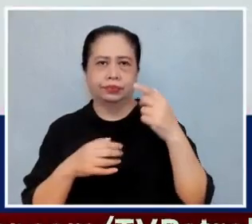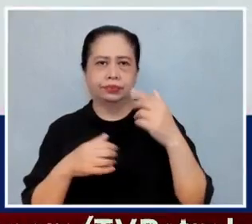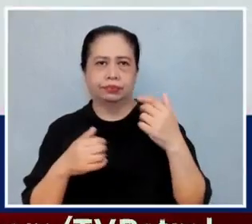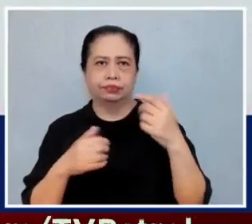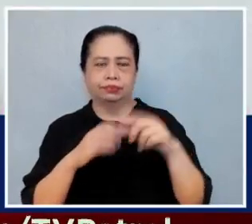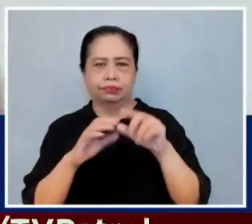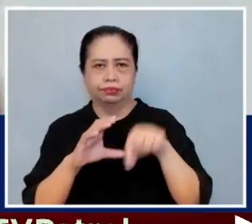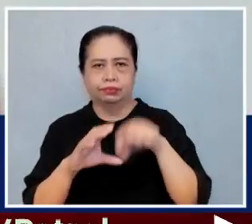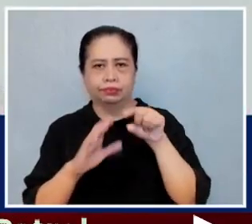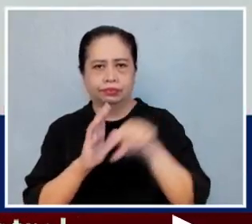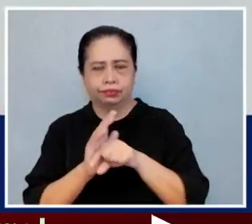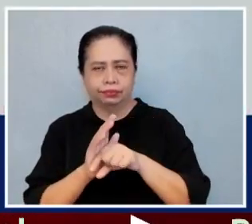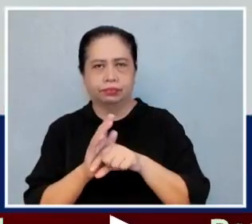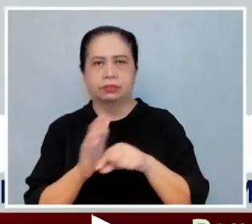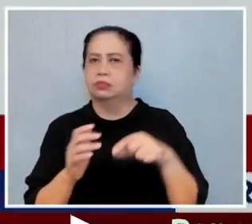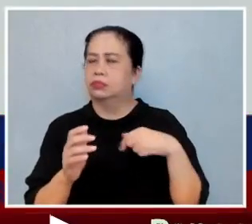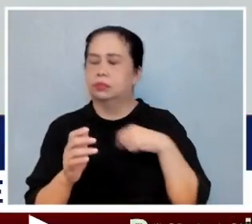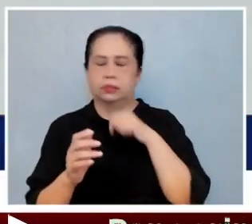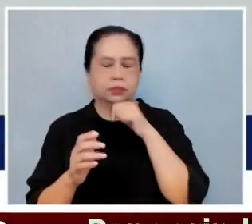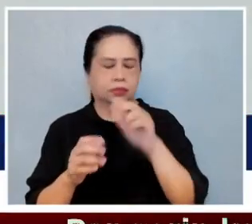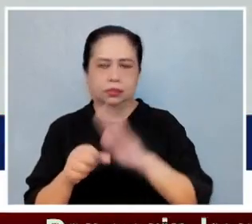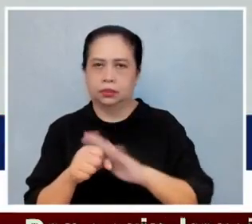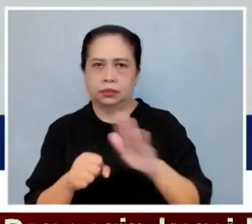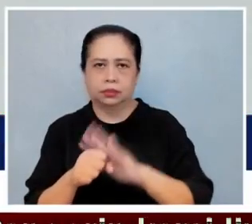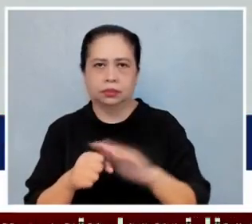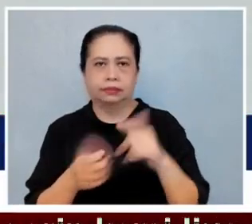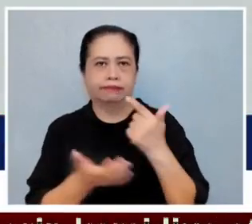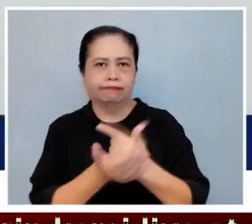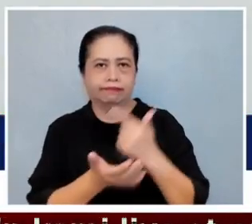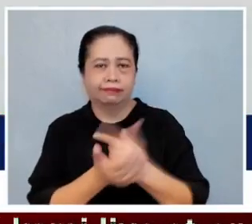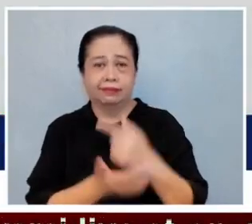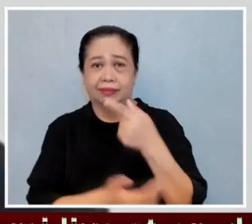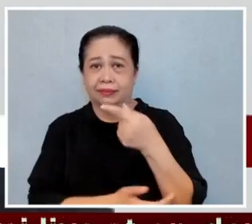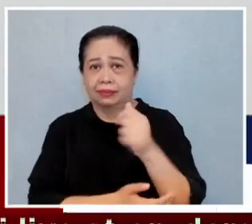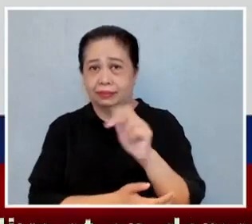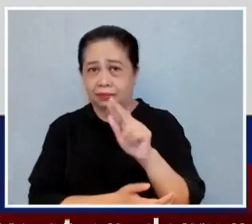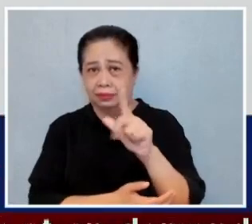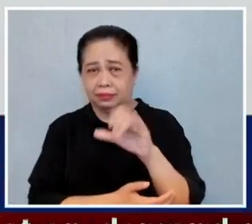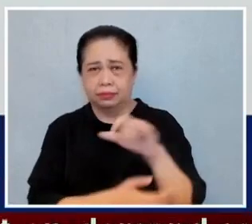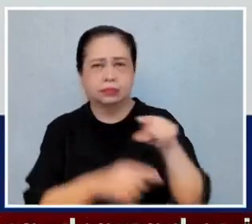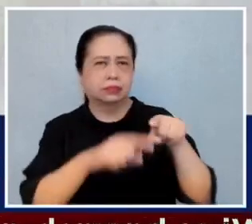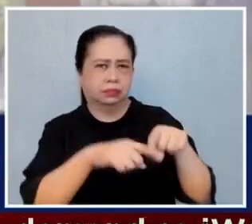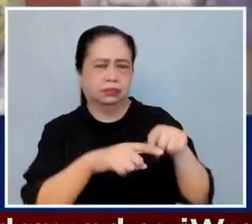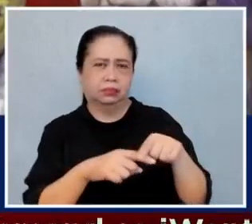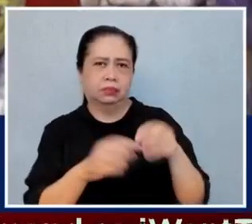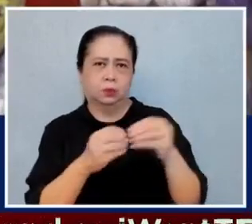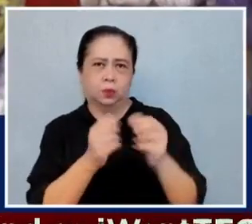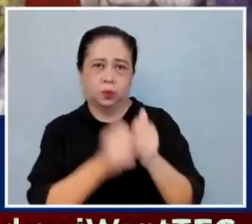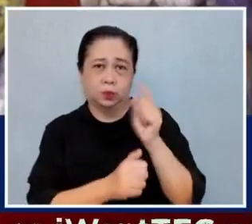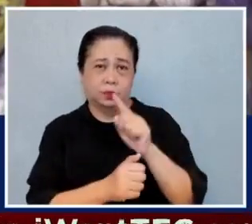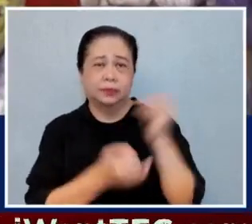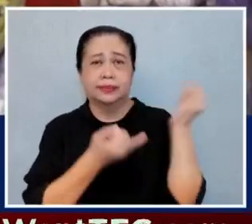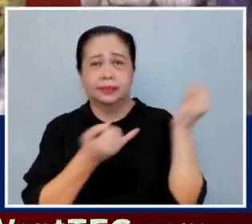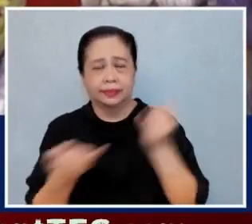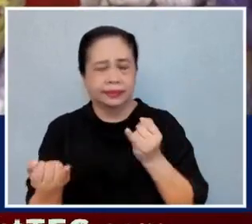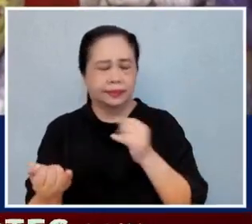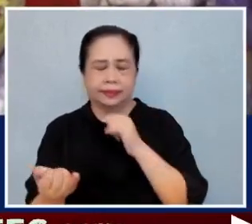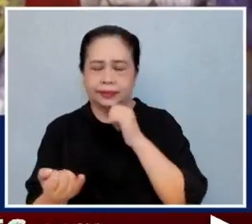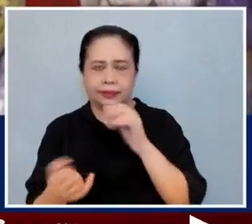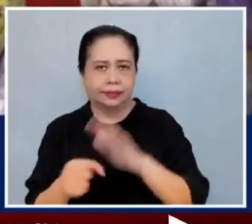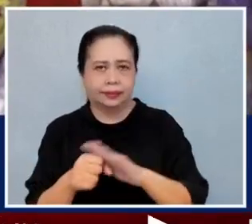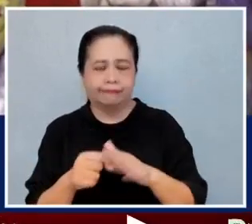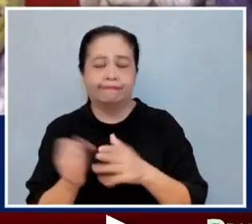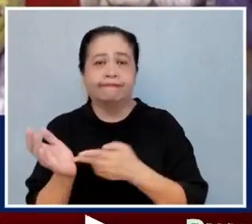are not sufficient at all pagdating po sa garlic, sir. No, we are dependent on importation. It's insufficiency,